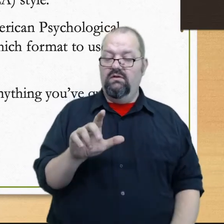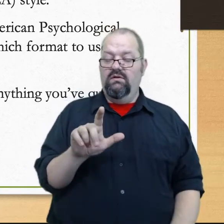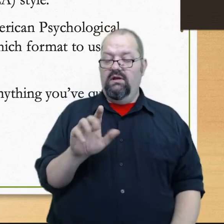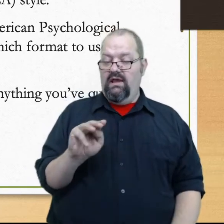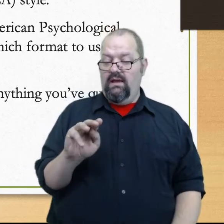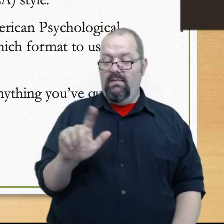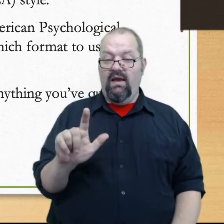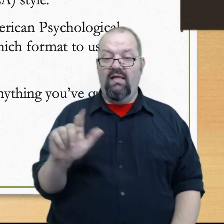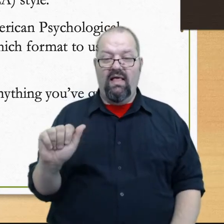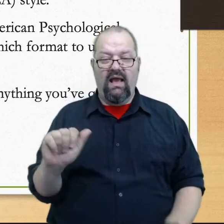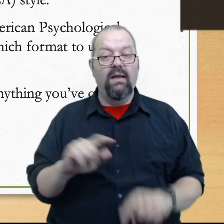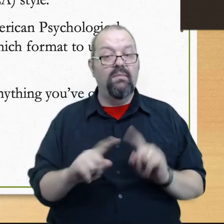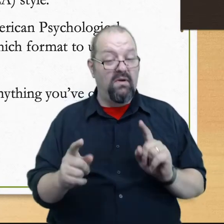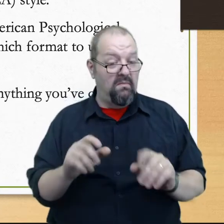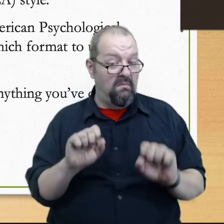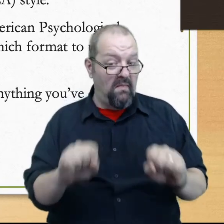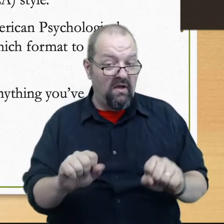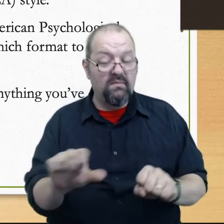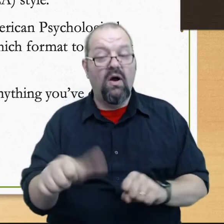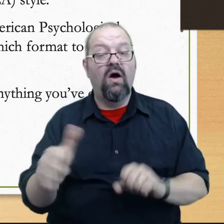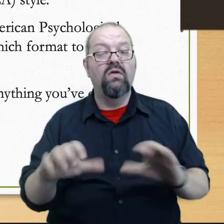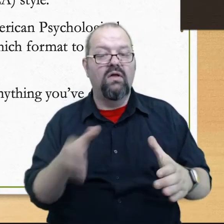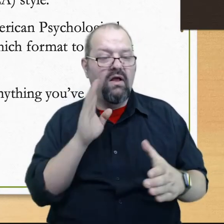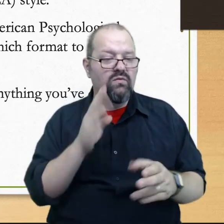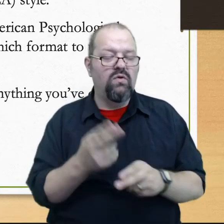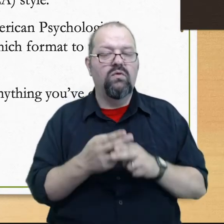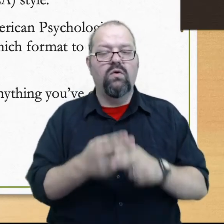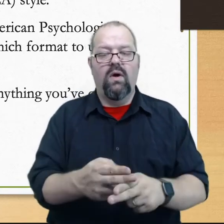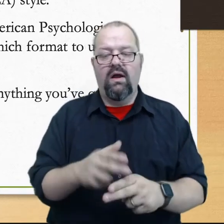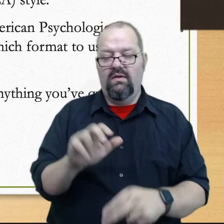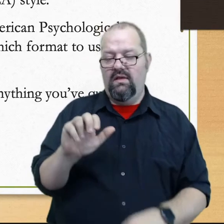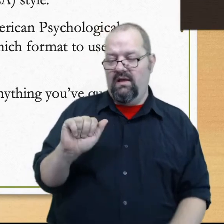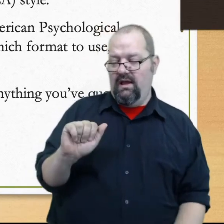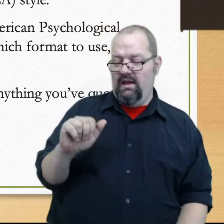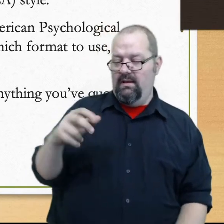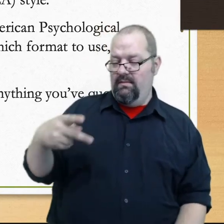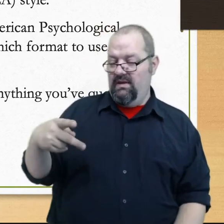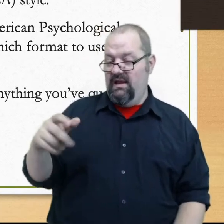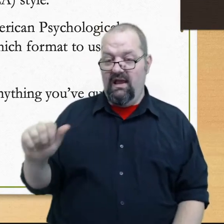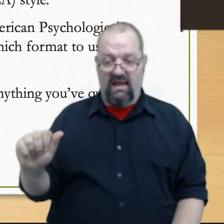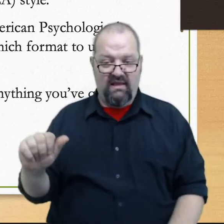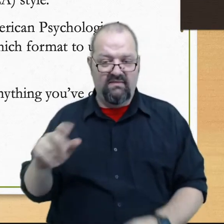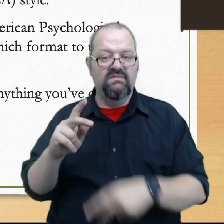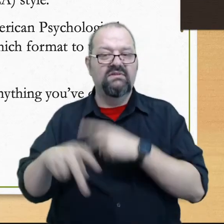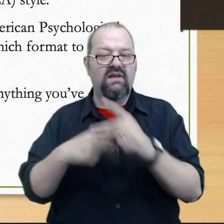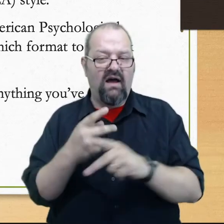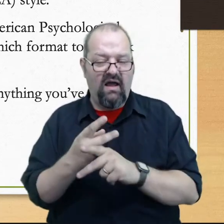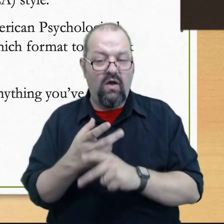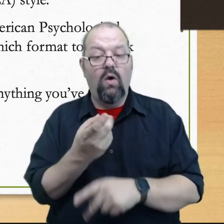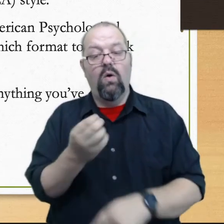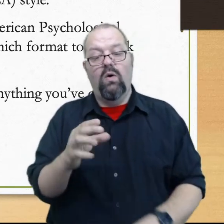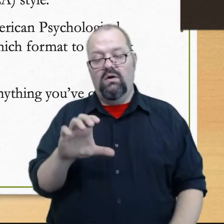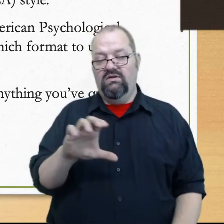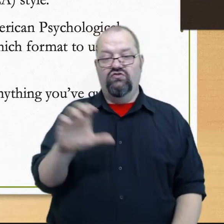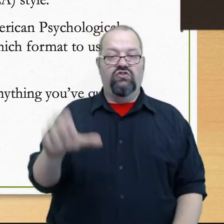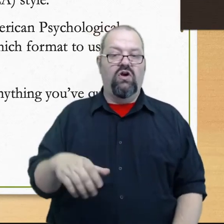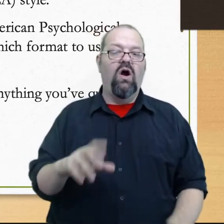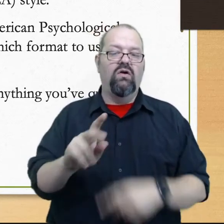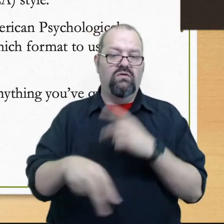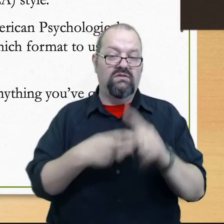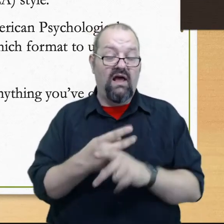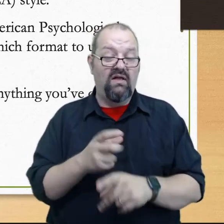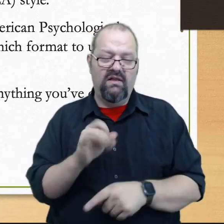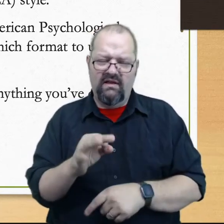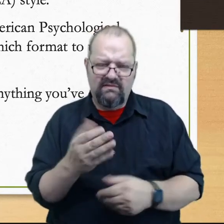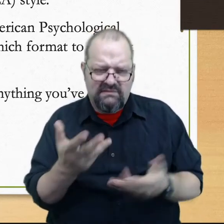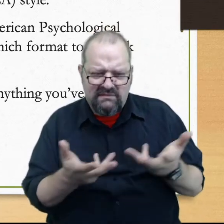may require different citation formats, like the American Psychological Association, or APA style, or the Chicago style. And if you're unsure